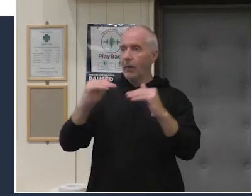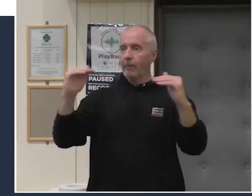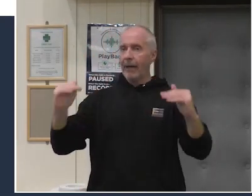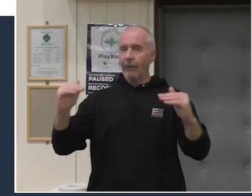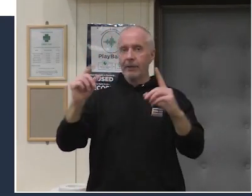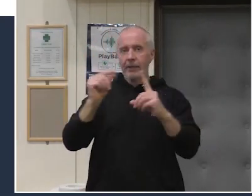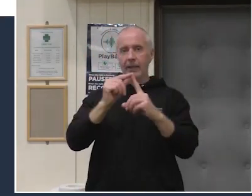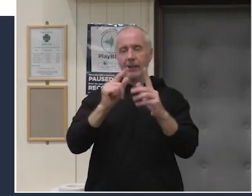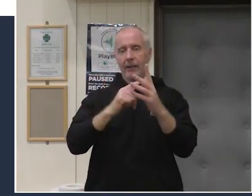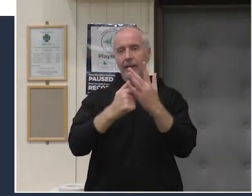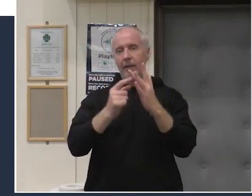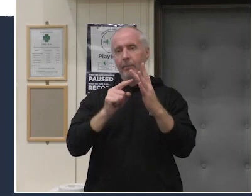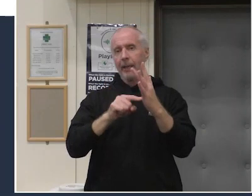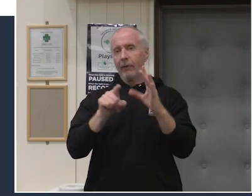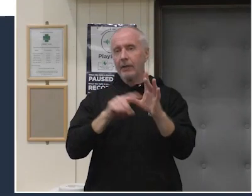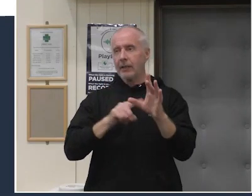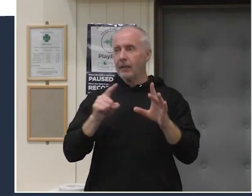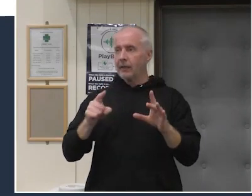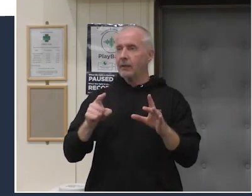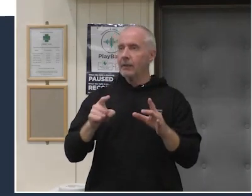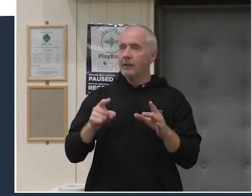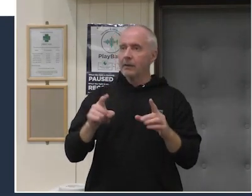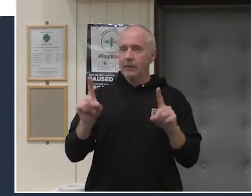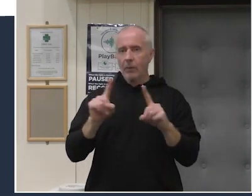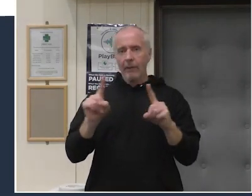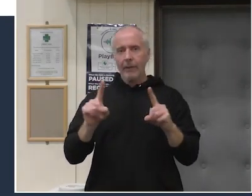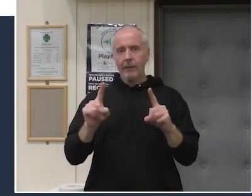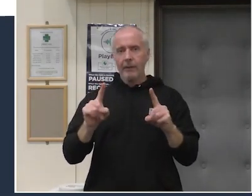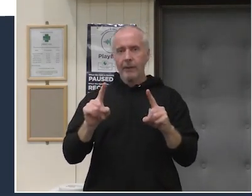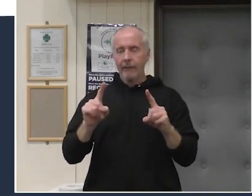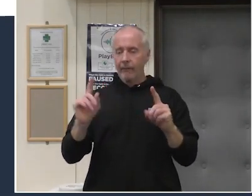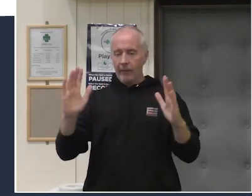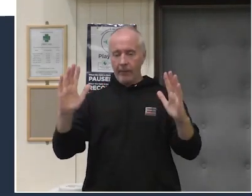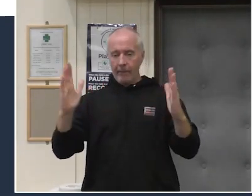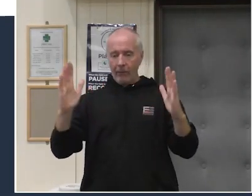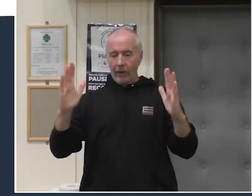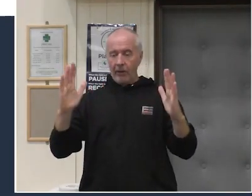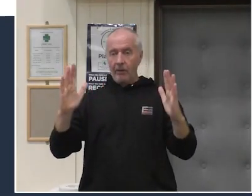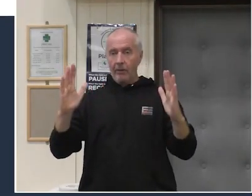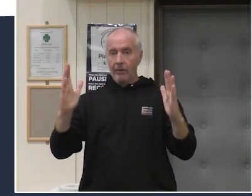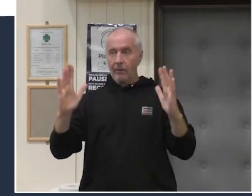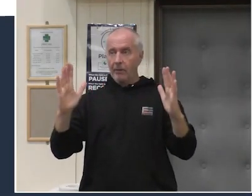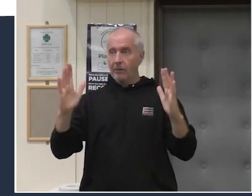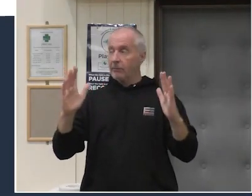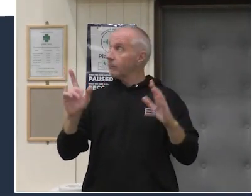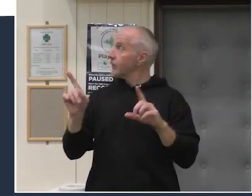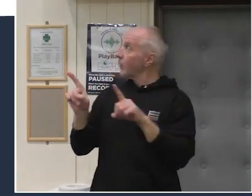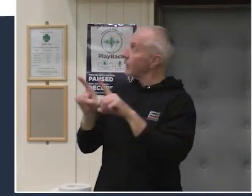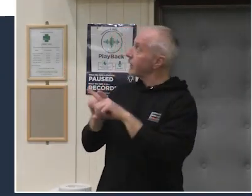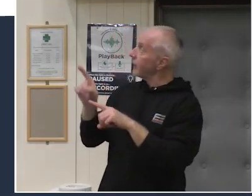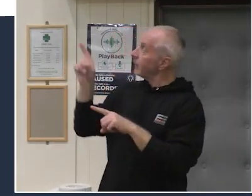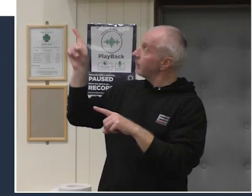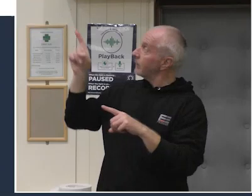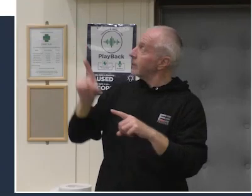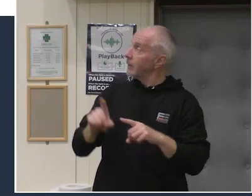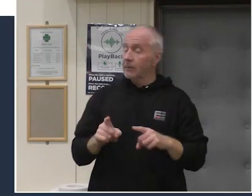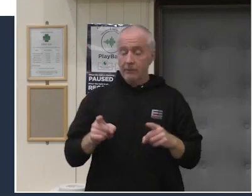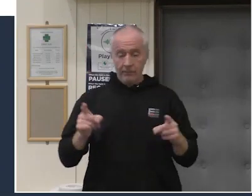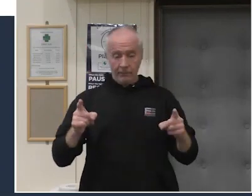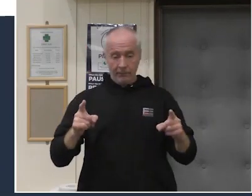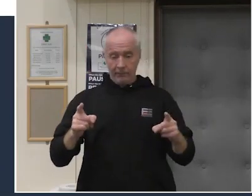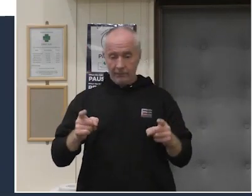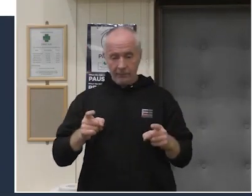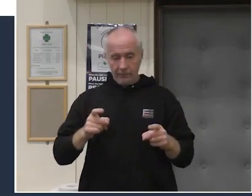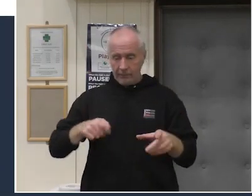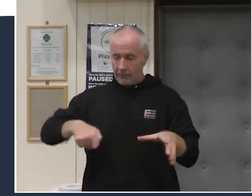is another one. So parity inversion, what happens if we mirror it? So this pool table here, what happens if we mirror